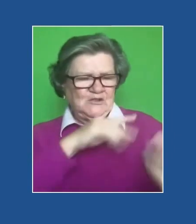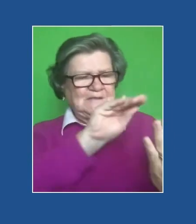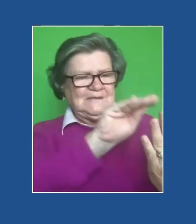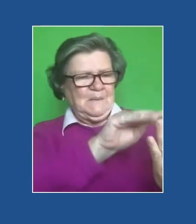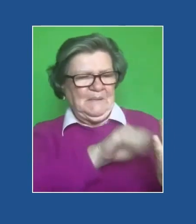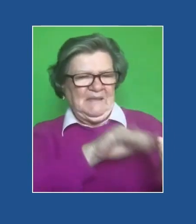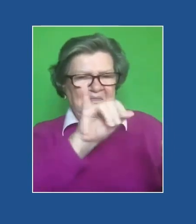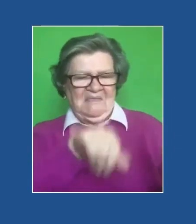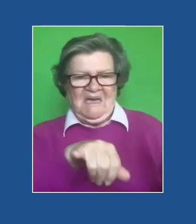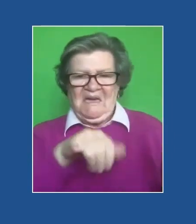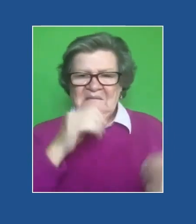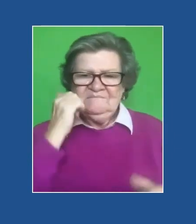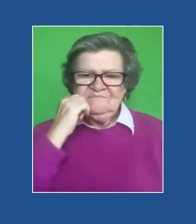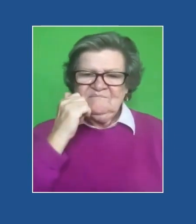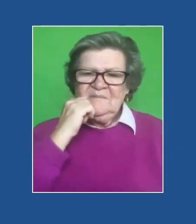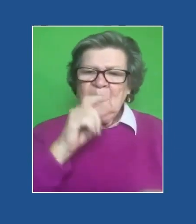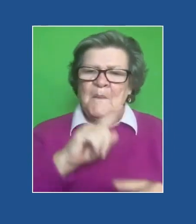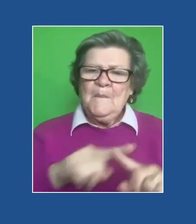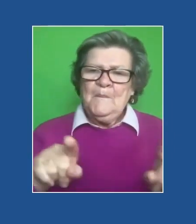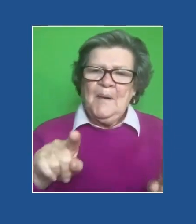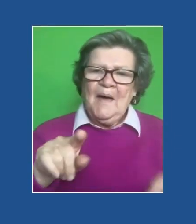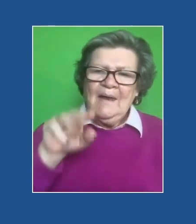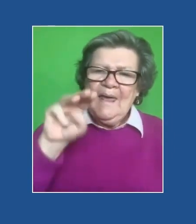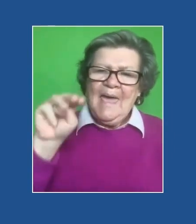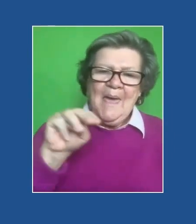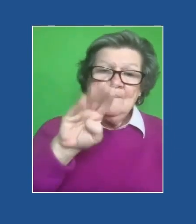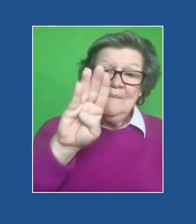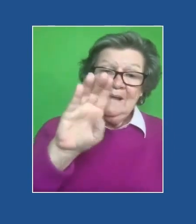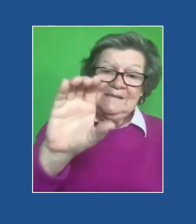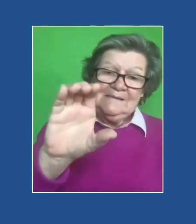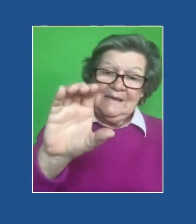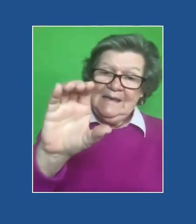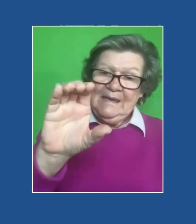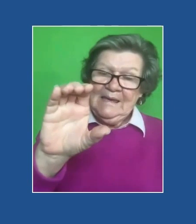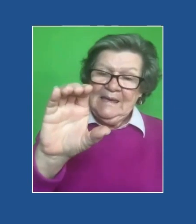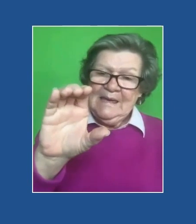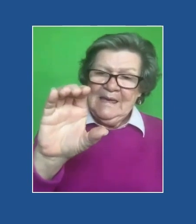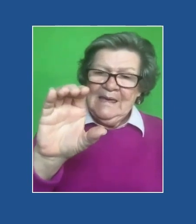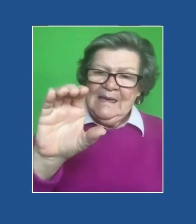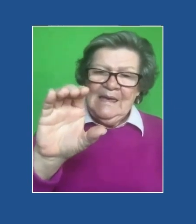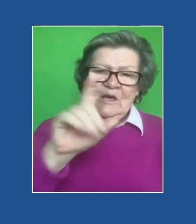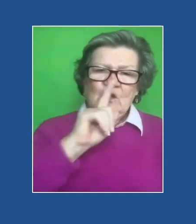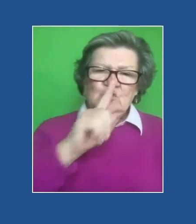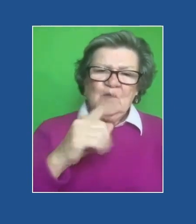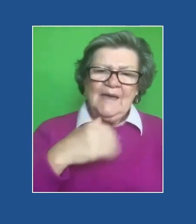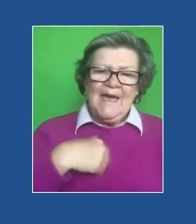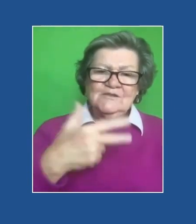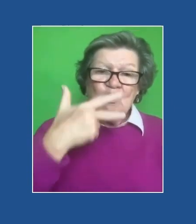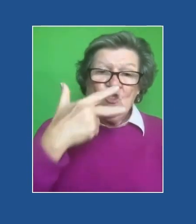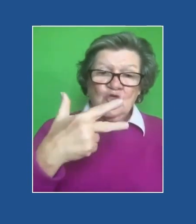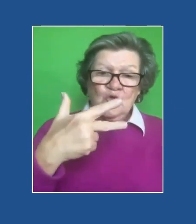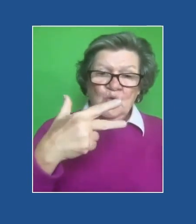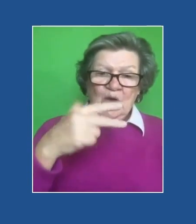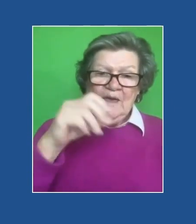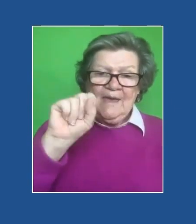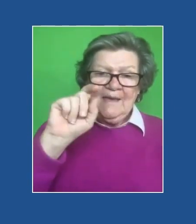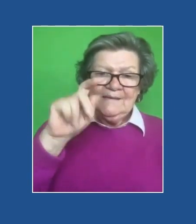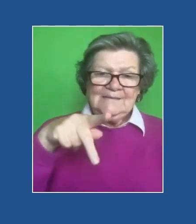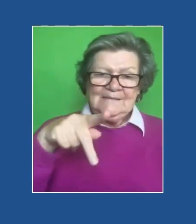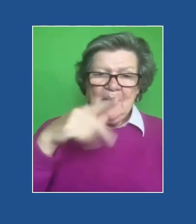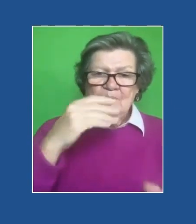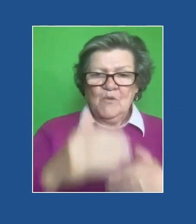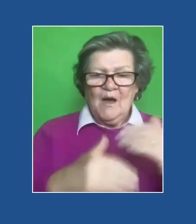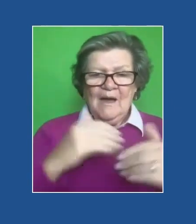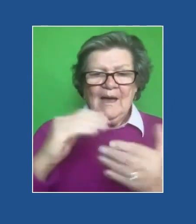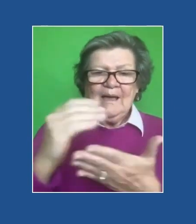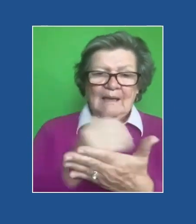of this. However, MBC differs in some ways in that it follows this three-step process of collect, share,